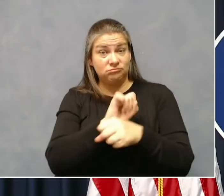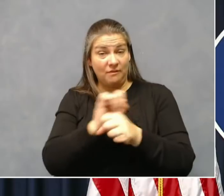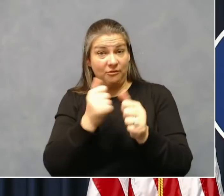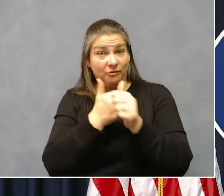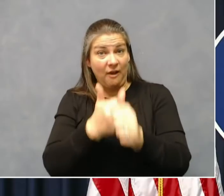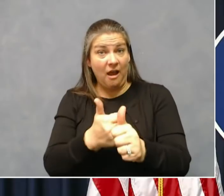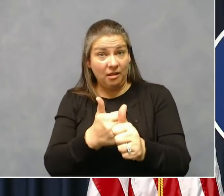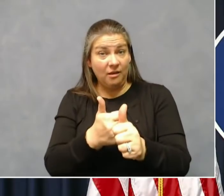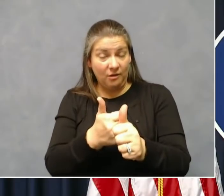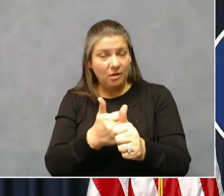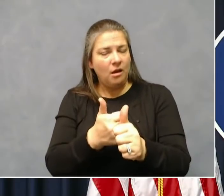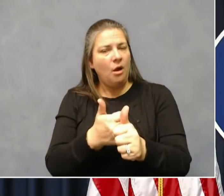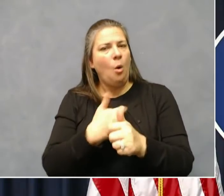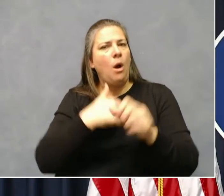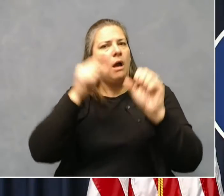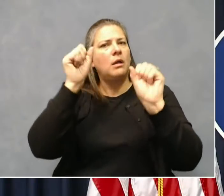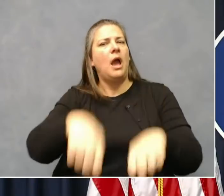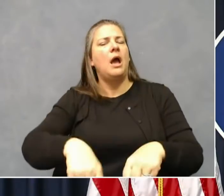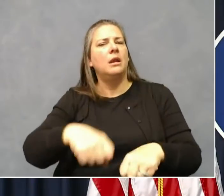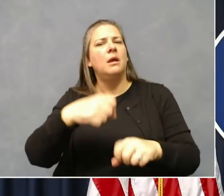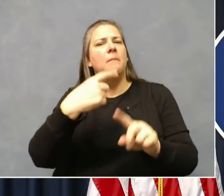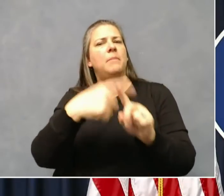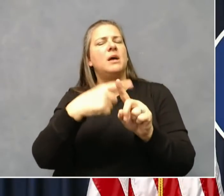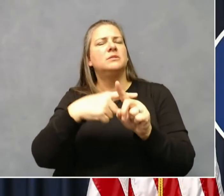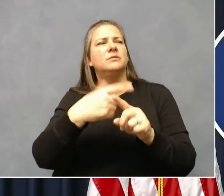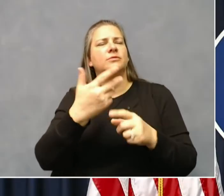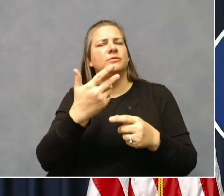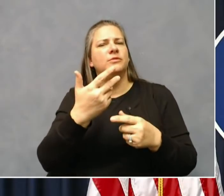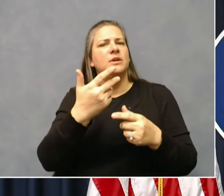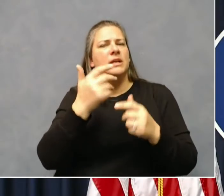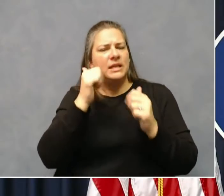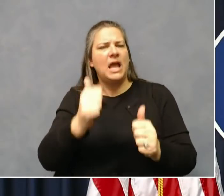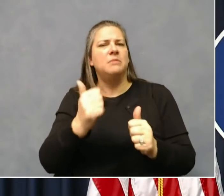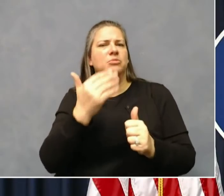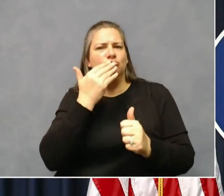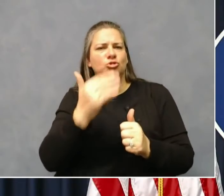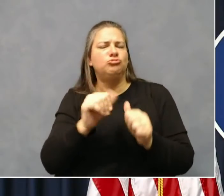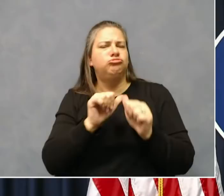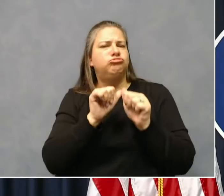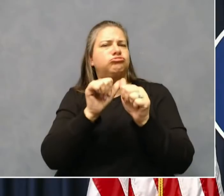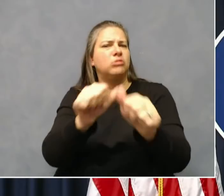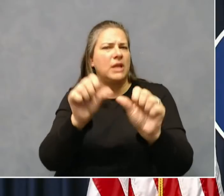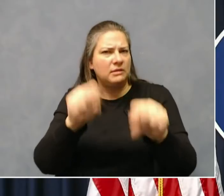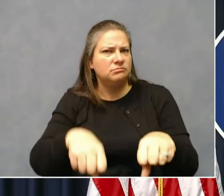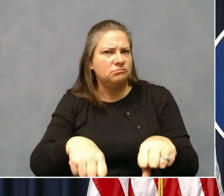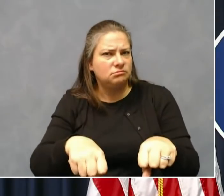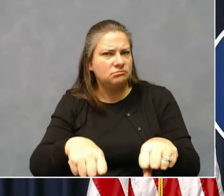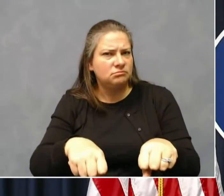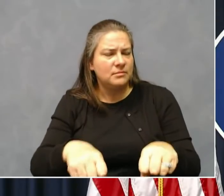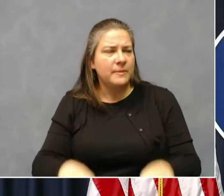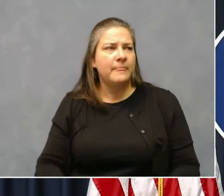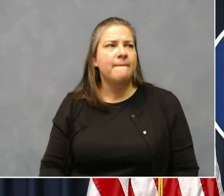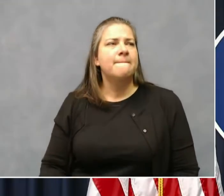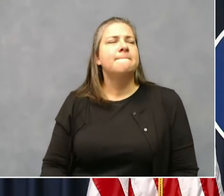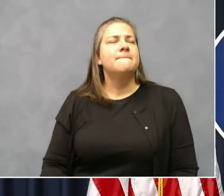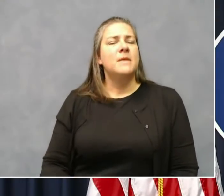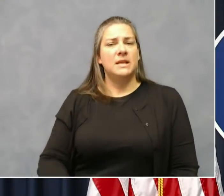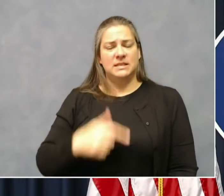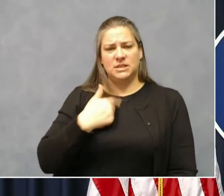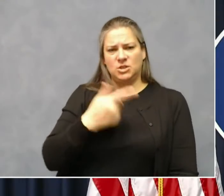have a real positive impact. We will be since it's the 14th,